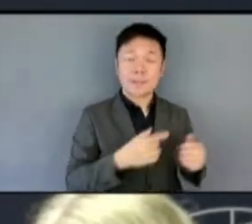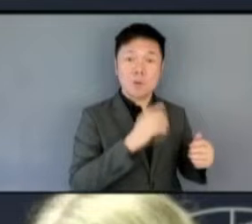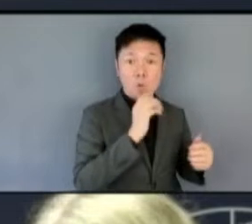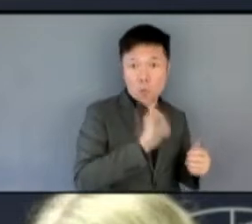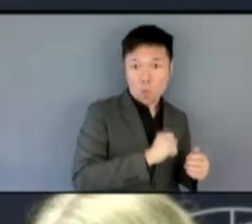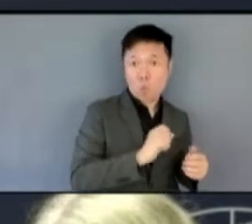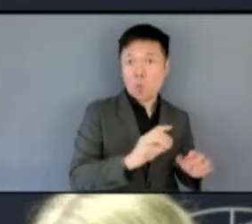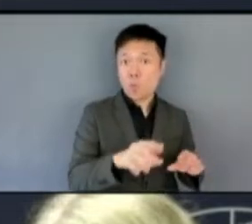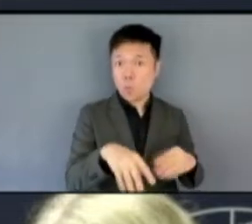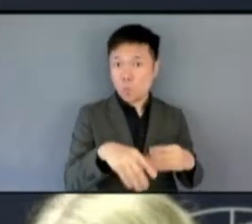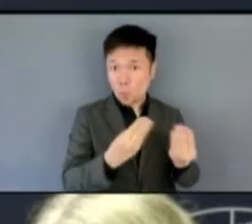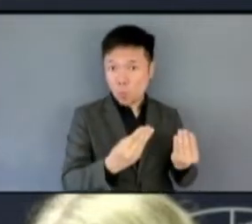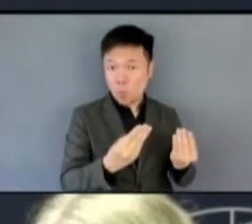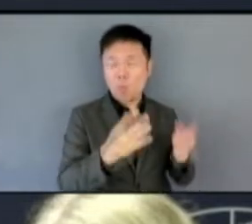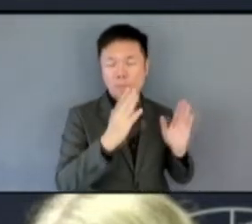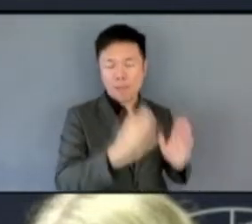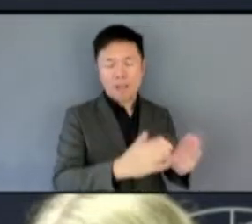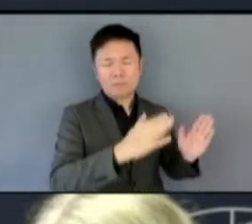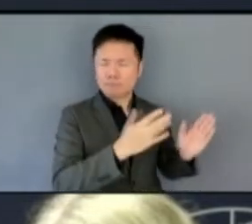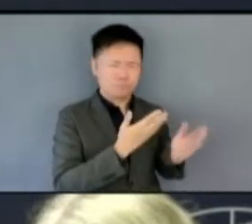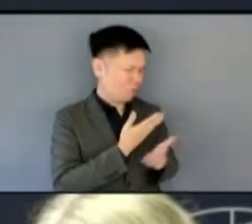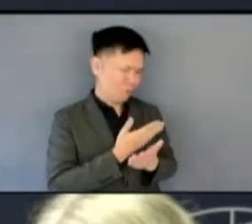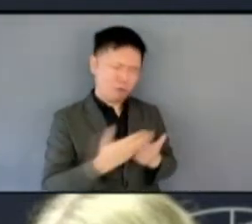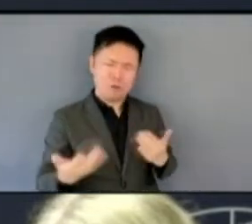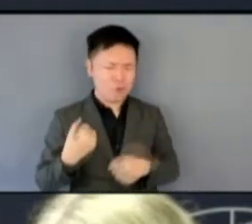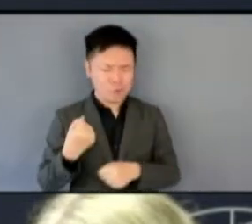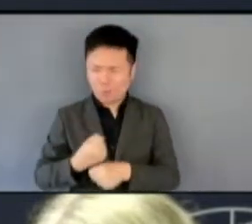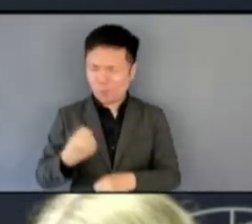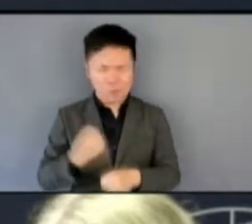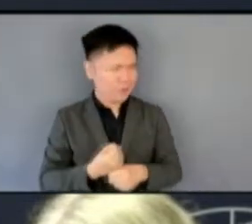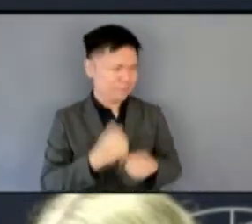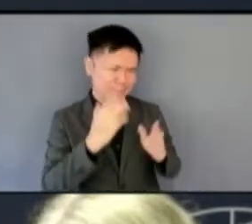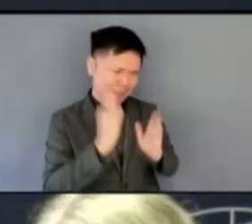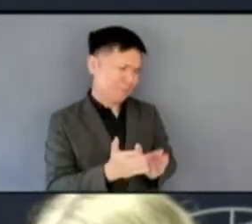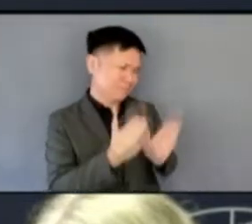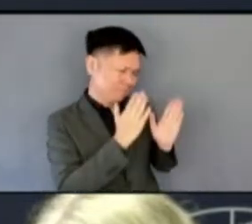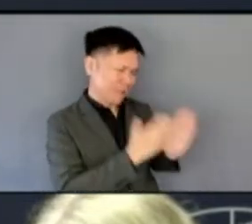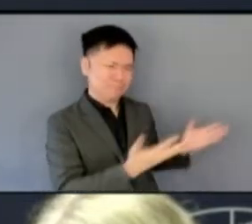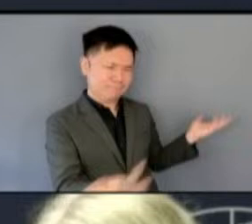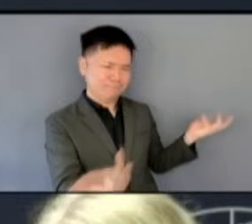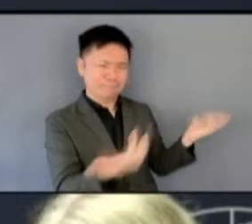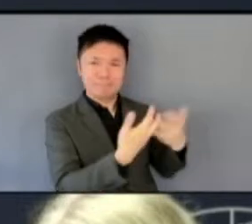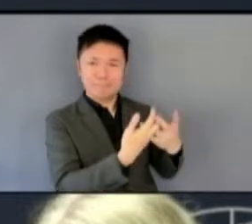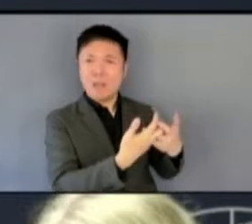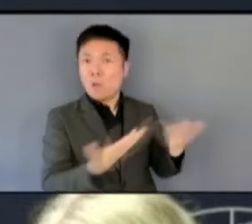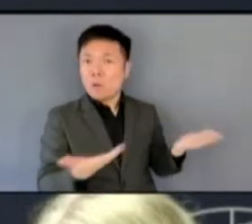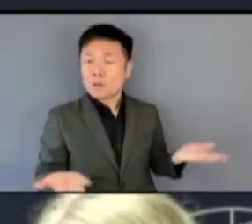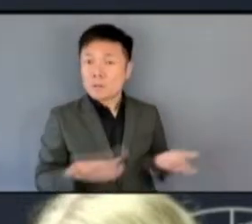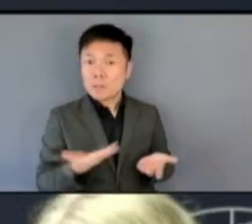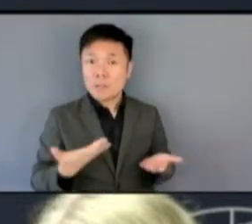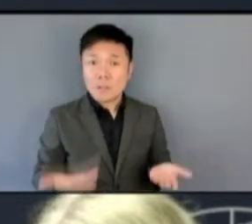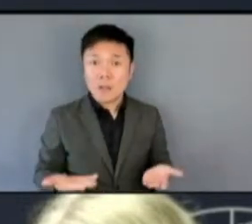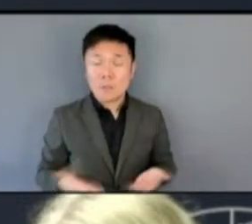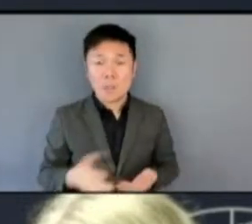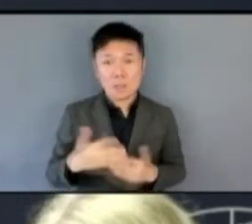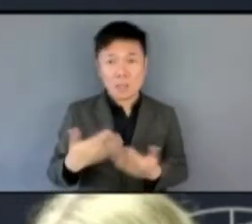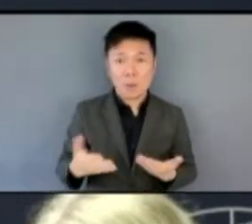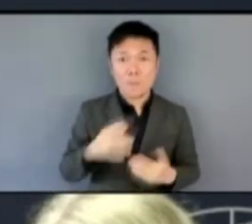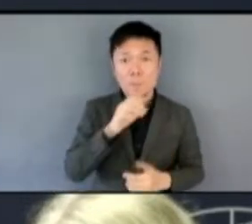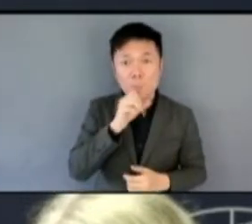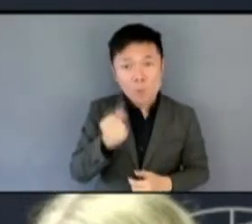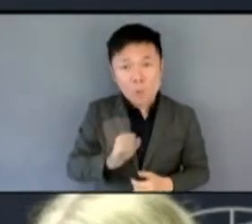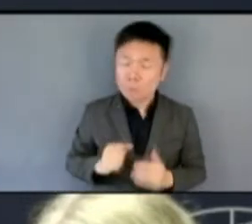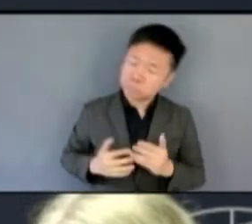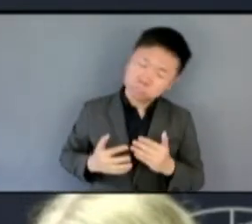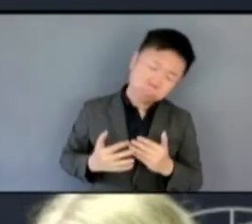be integral to everything that we do, because we live genuinely in a society that has longevity, and therefore, by